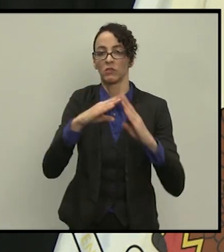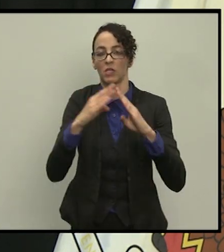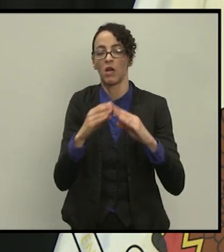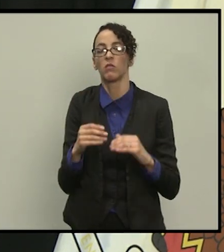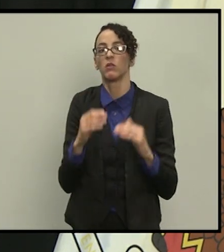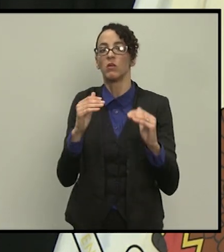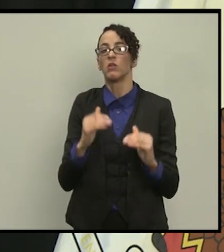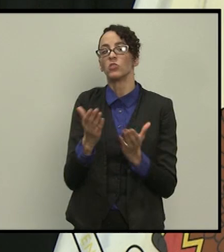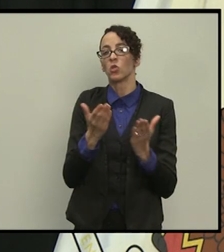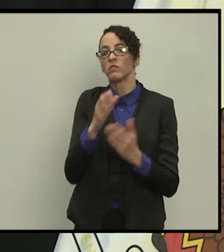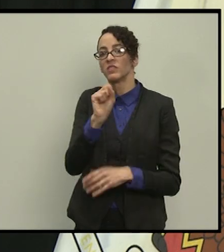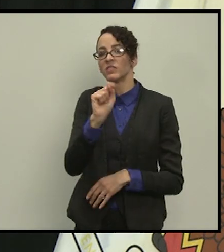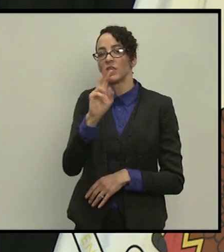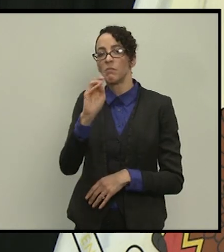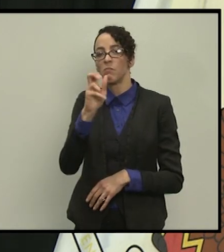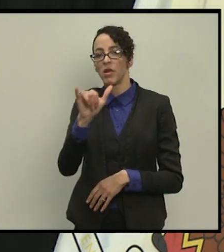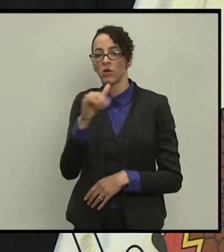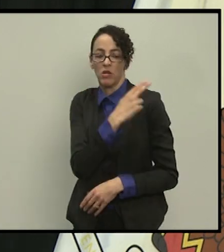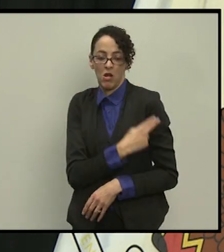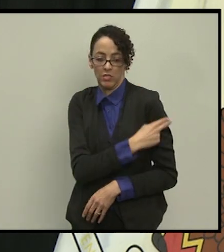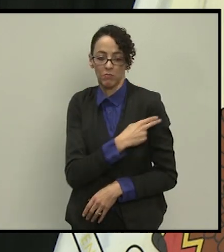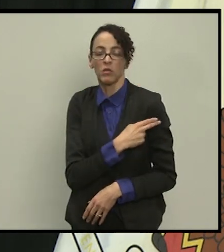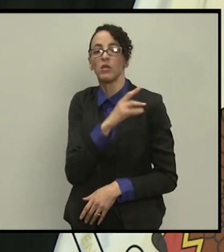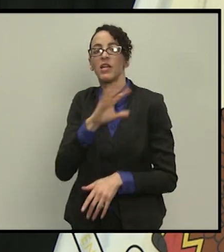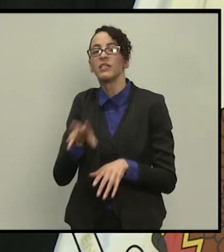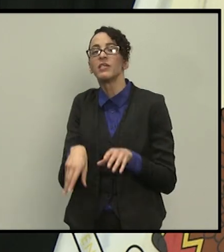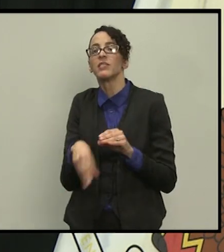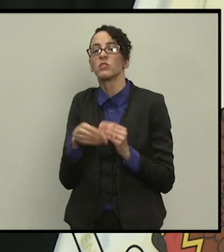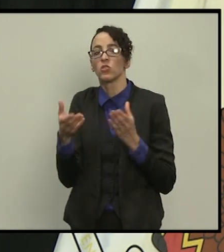essential services in the Western Addition and in the Tenderloin.